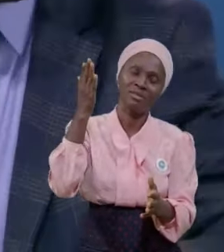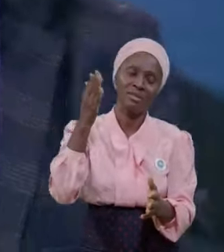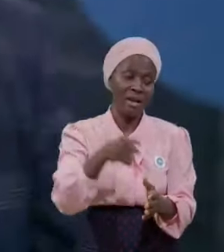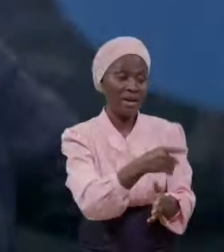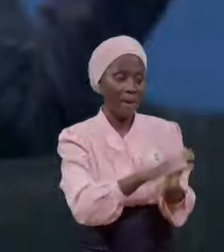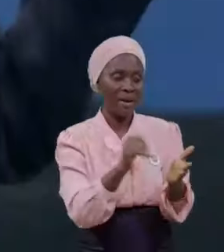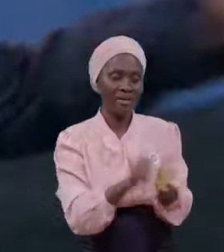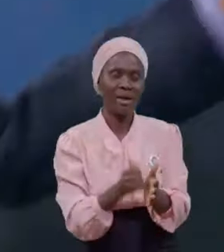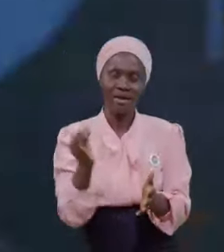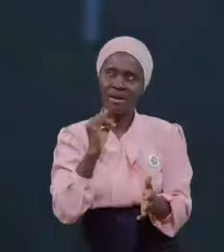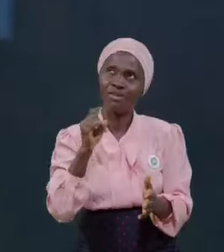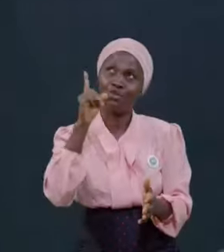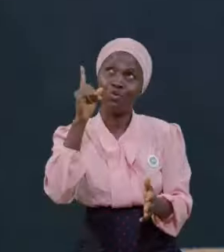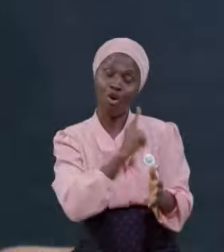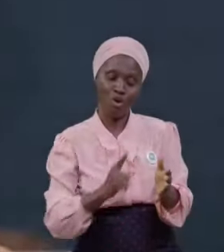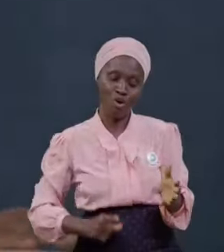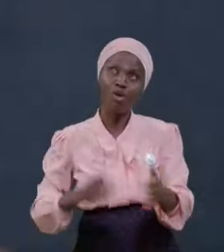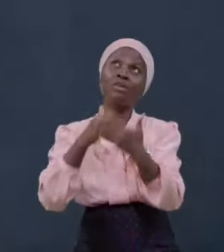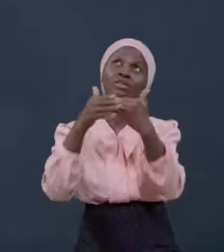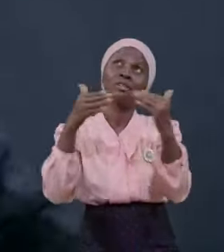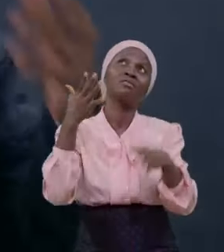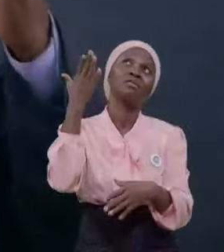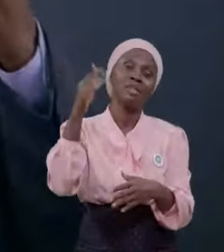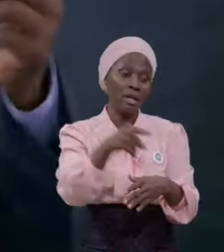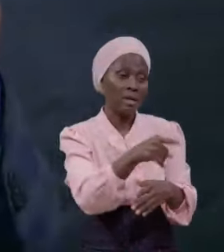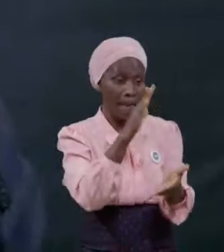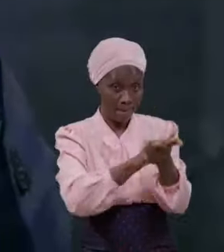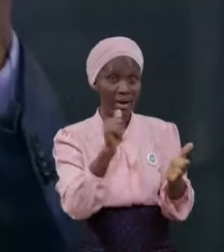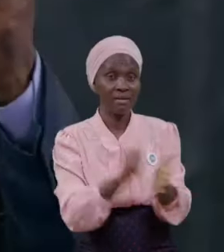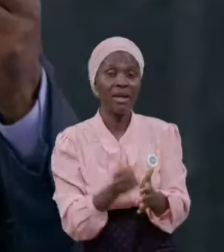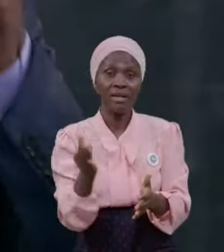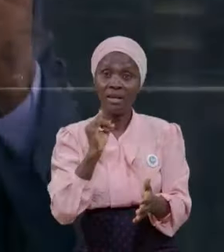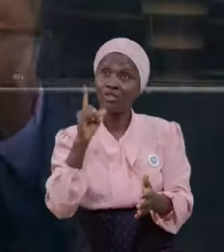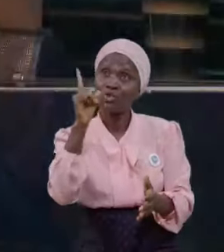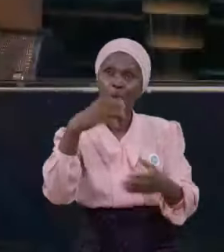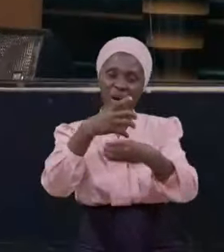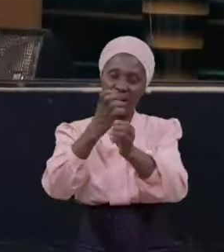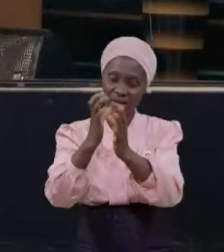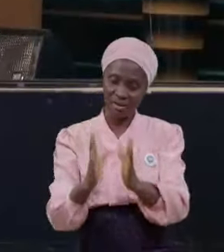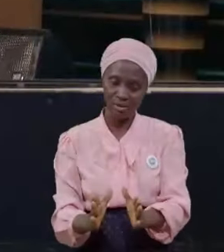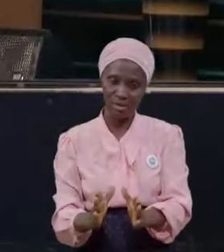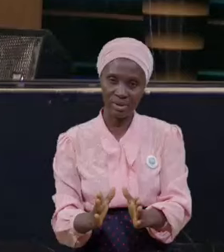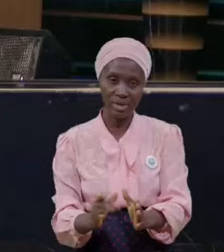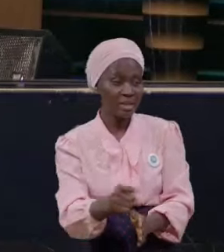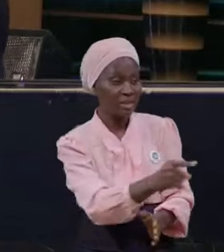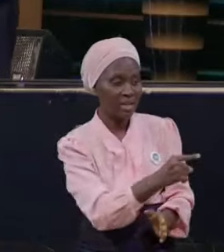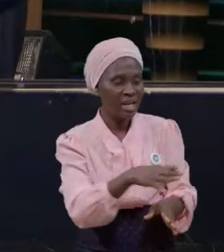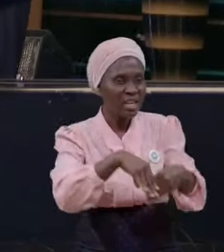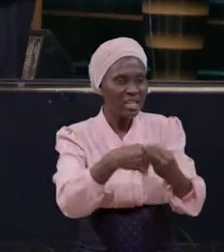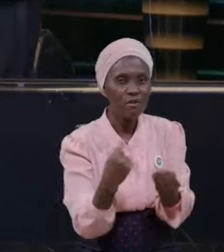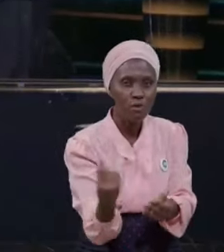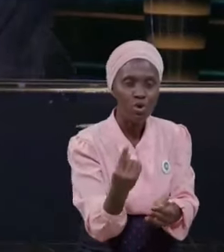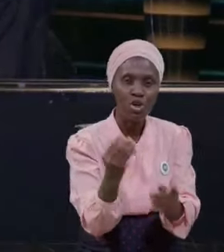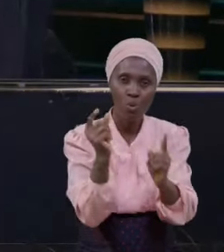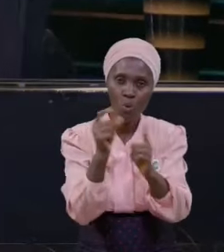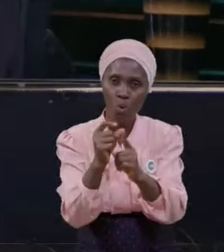heaven. They believe there is one creator. They give affirmation to that. They feared